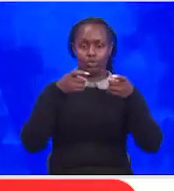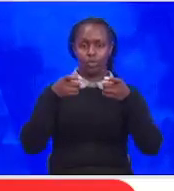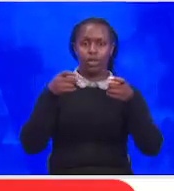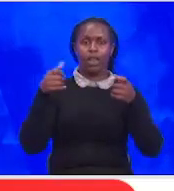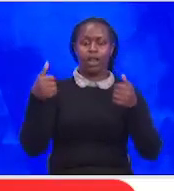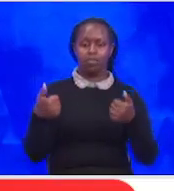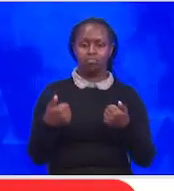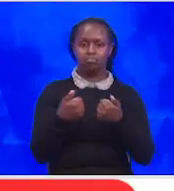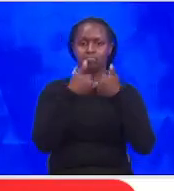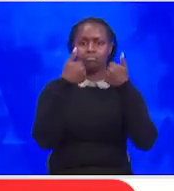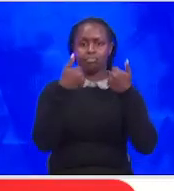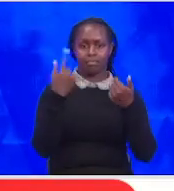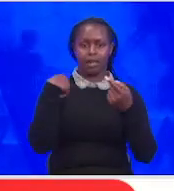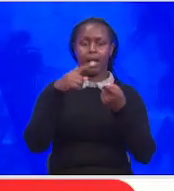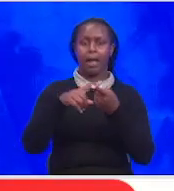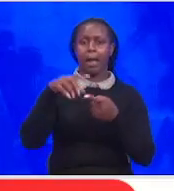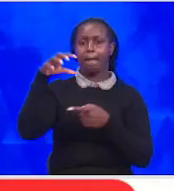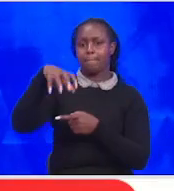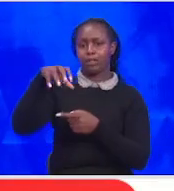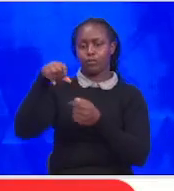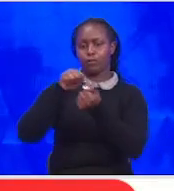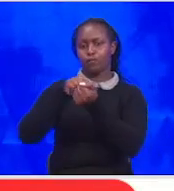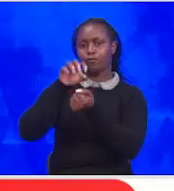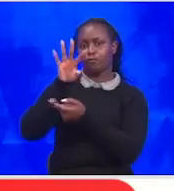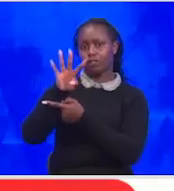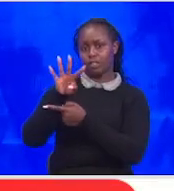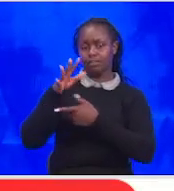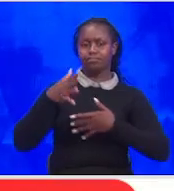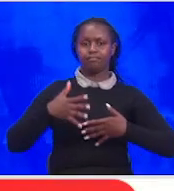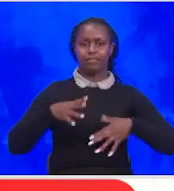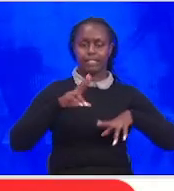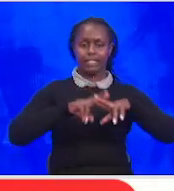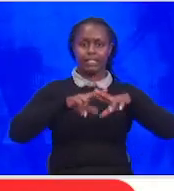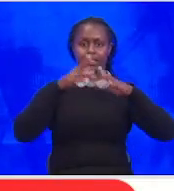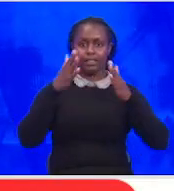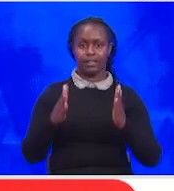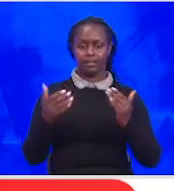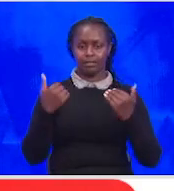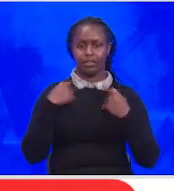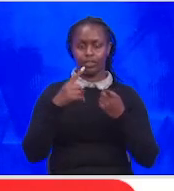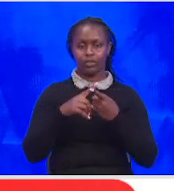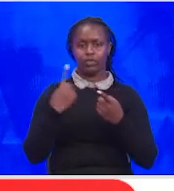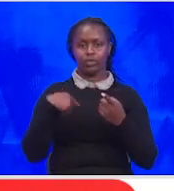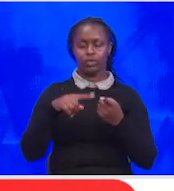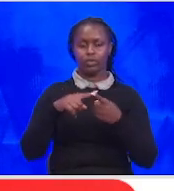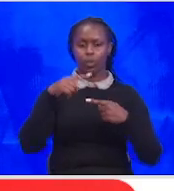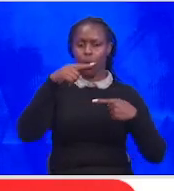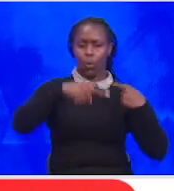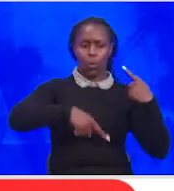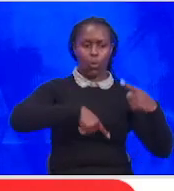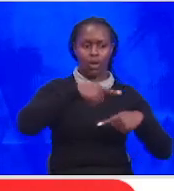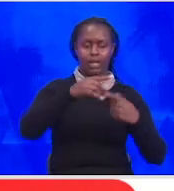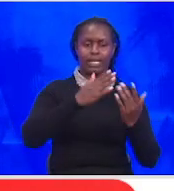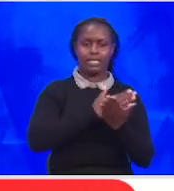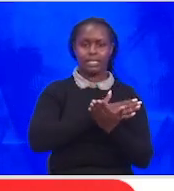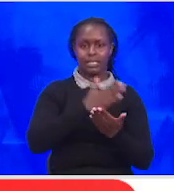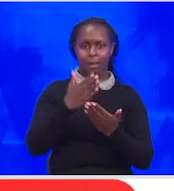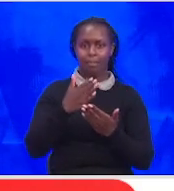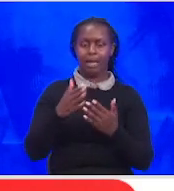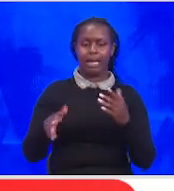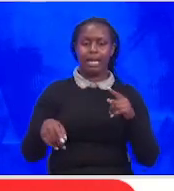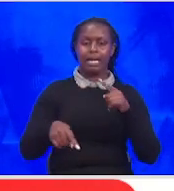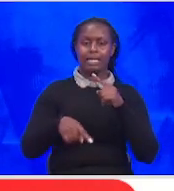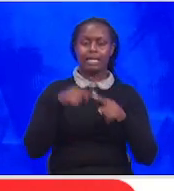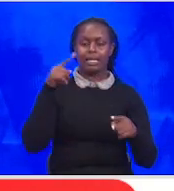this ill-fated 14-seater matatu belonging to the Ngata Sako and dragging it for some distance, killing the seven on